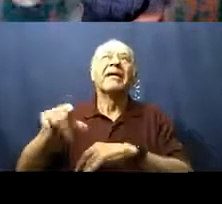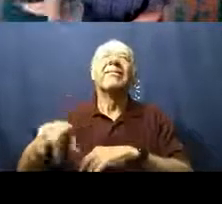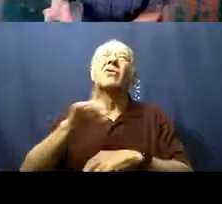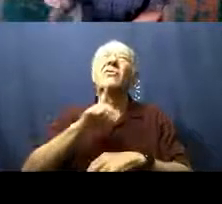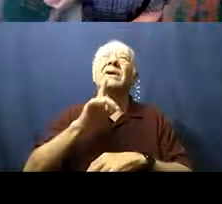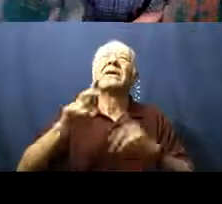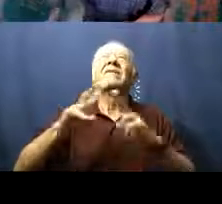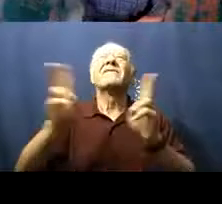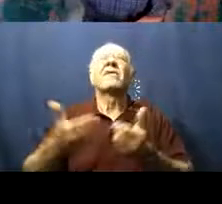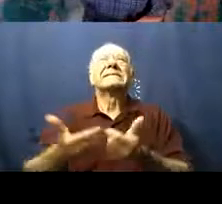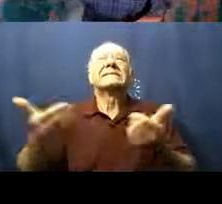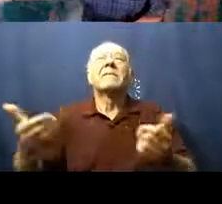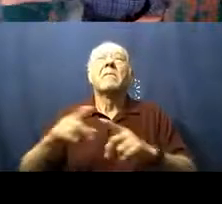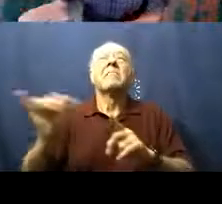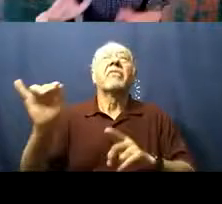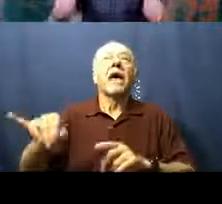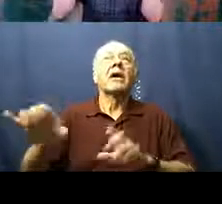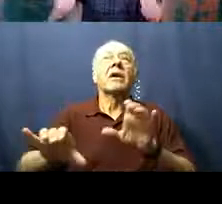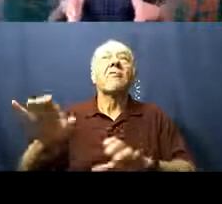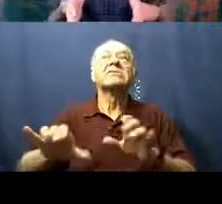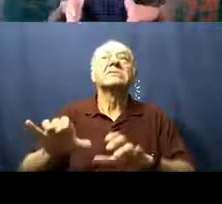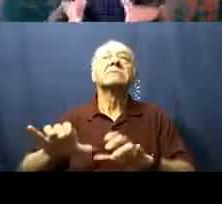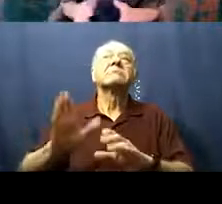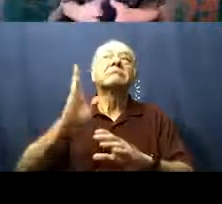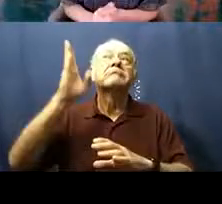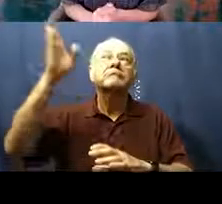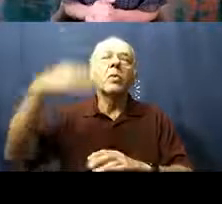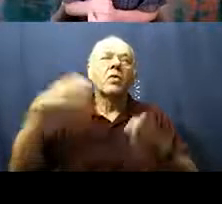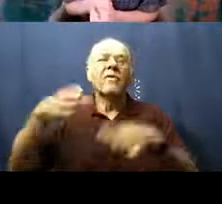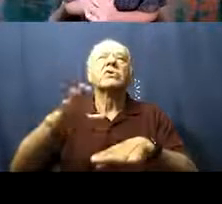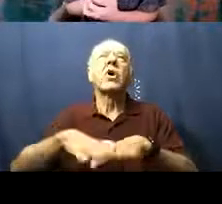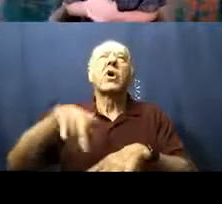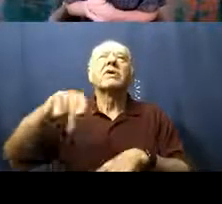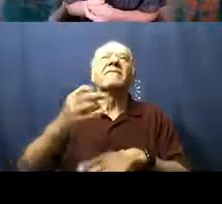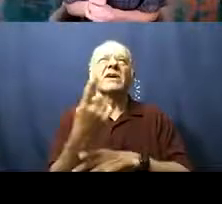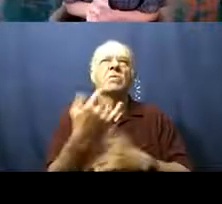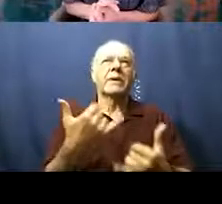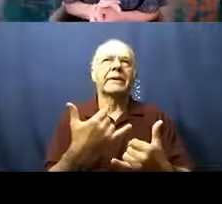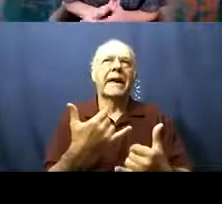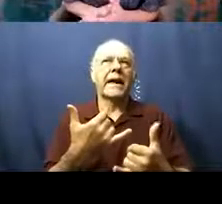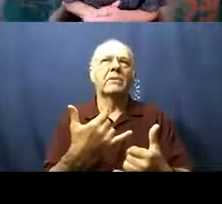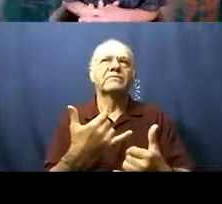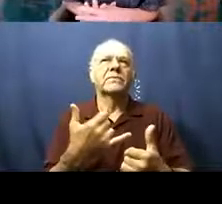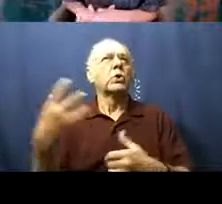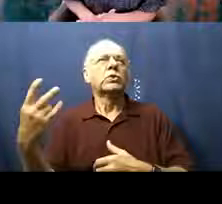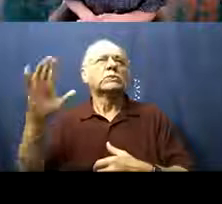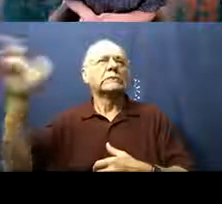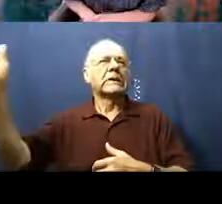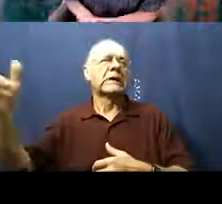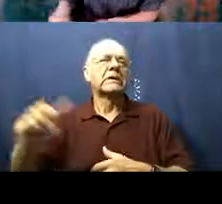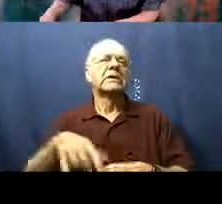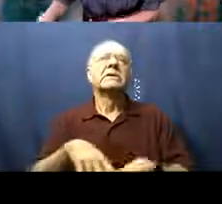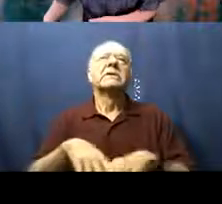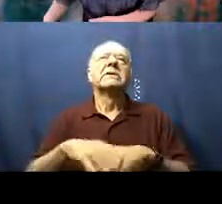very separate, but that conversation comes down the line. We're really focused on phase one right now. And so that'll be our